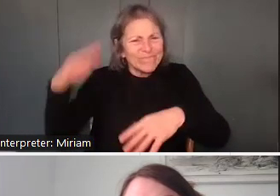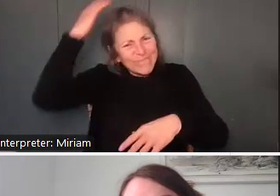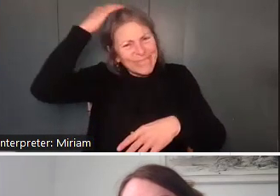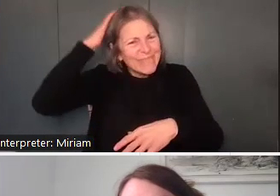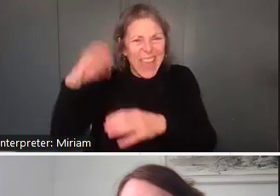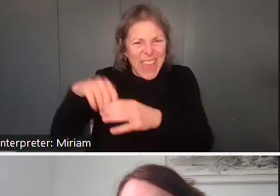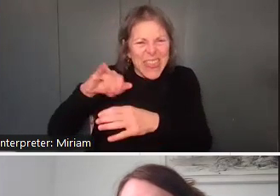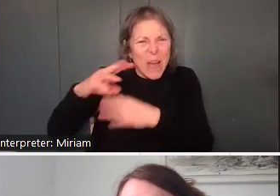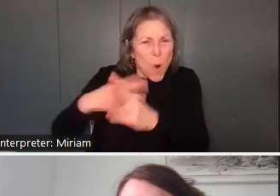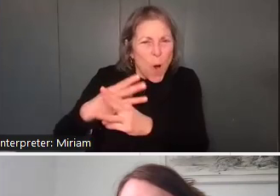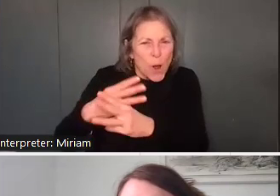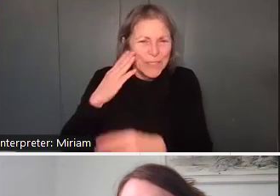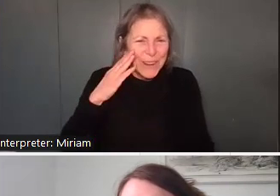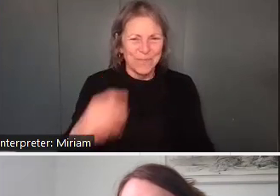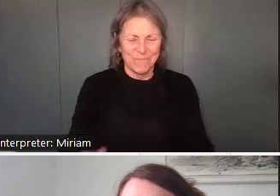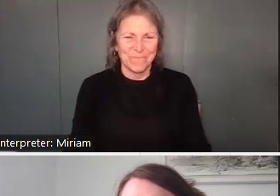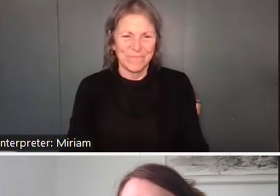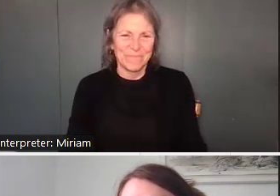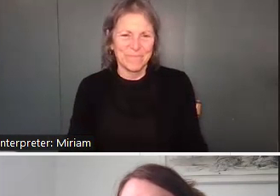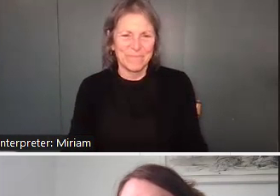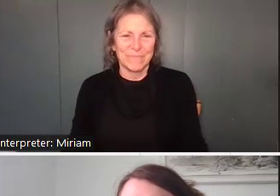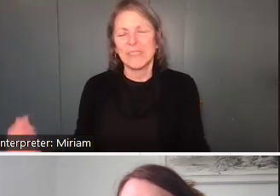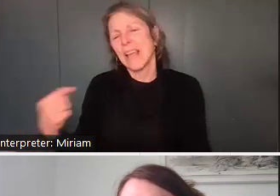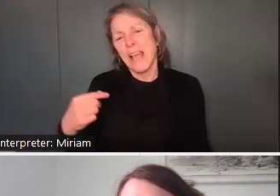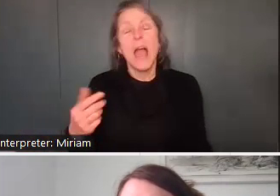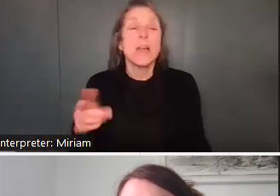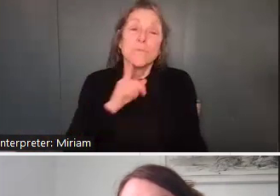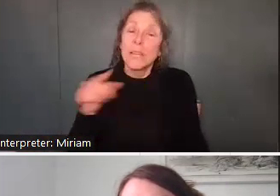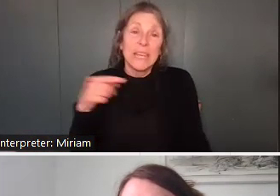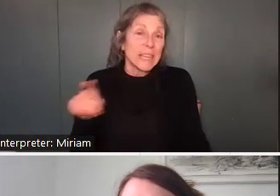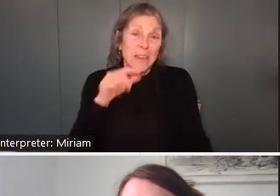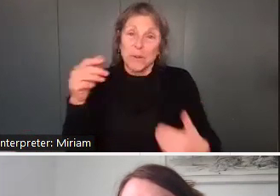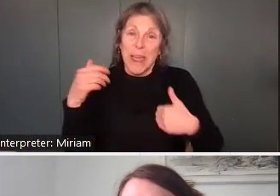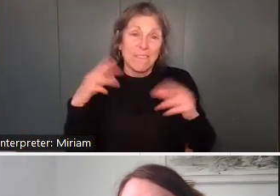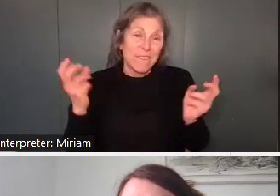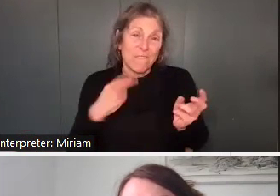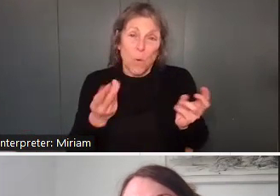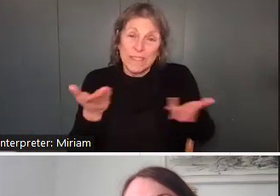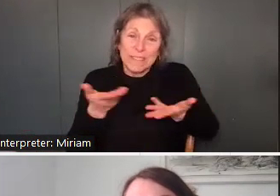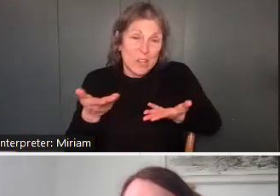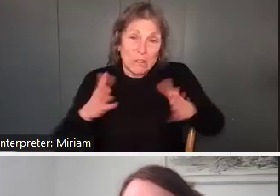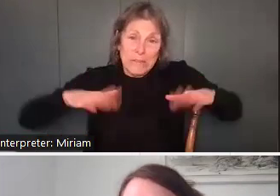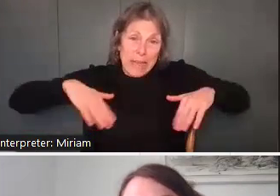world. Yeah, because I mean they in a sense they don't really have a voice here.